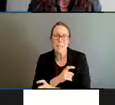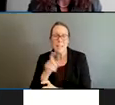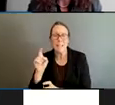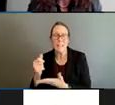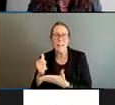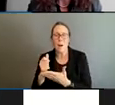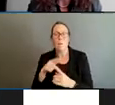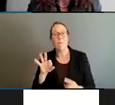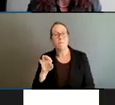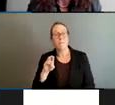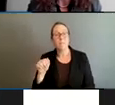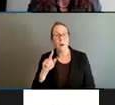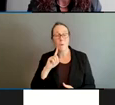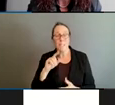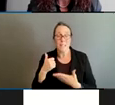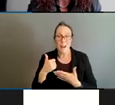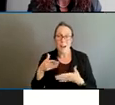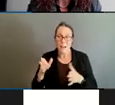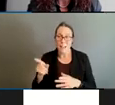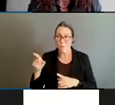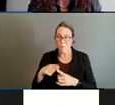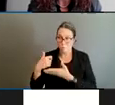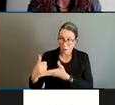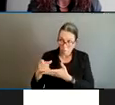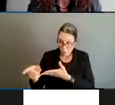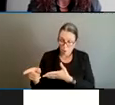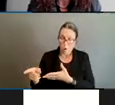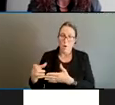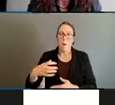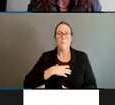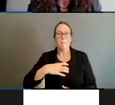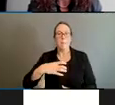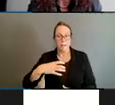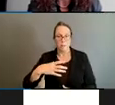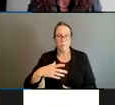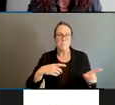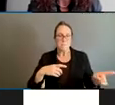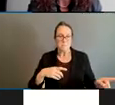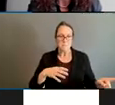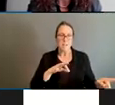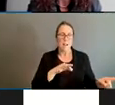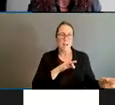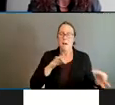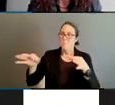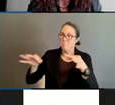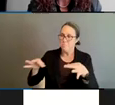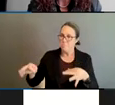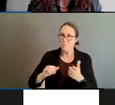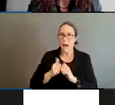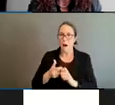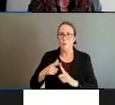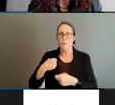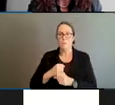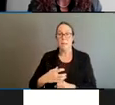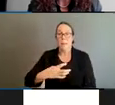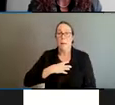able to help her appeal that decision and help her walk through those steps to make that happen. So it